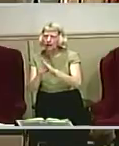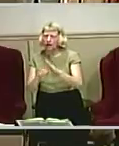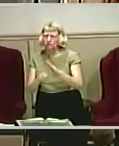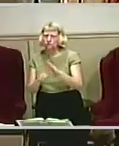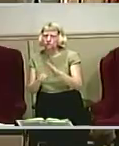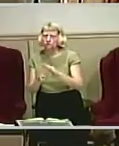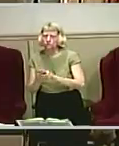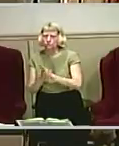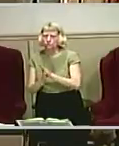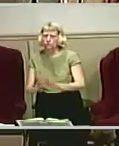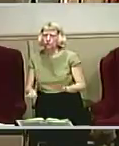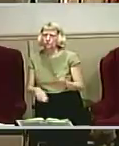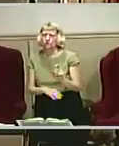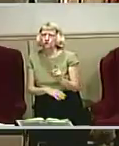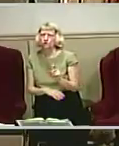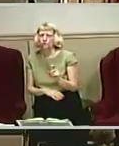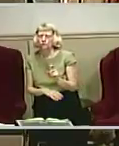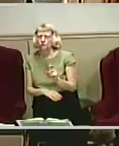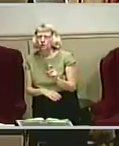have that peace.